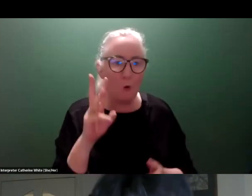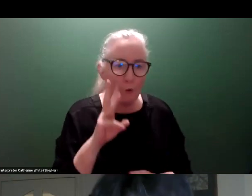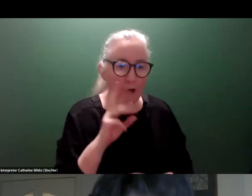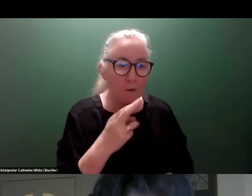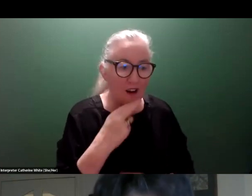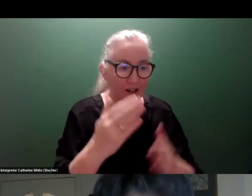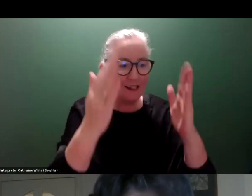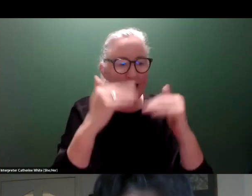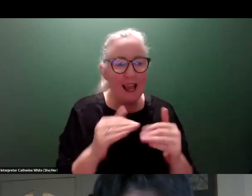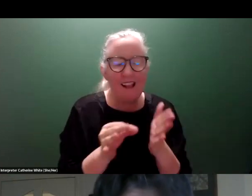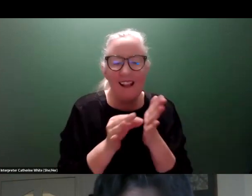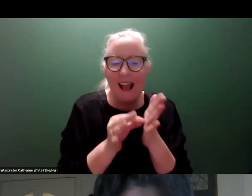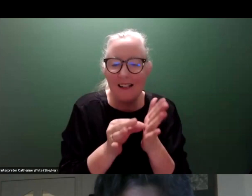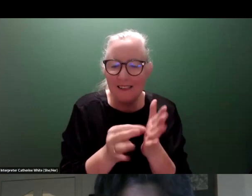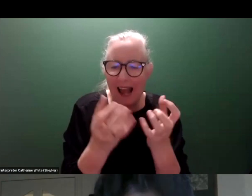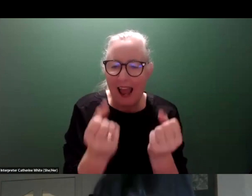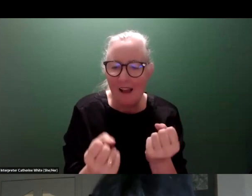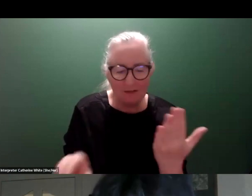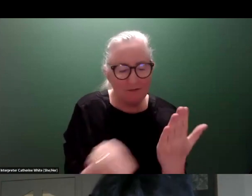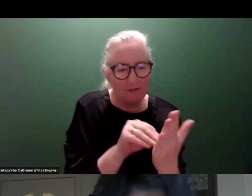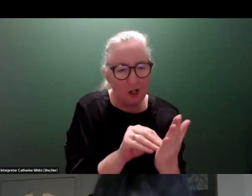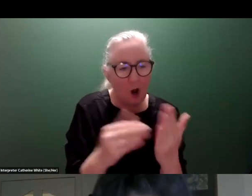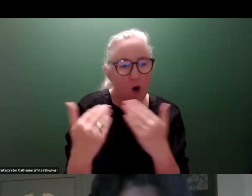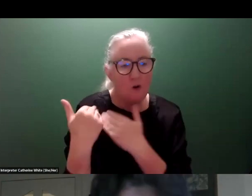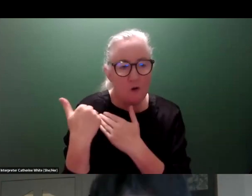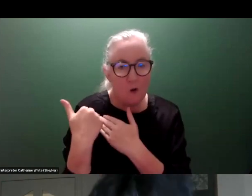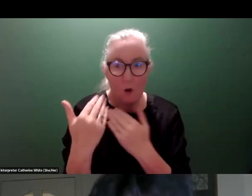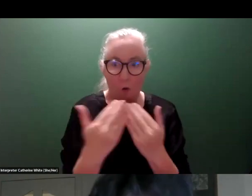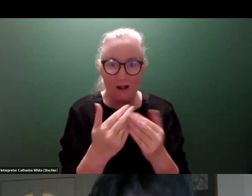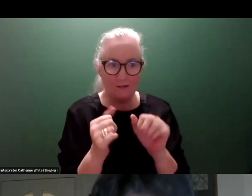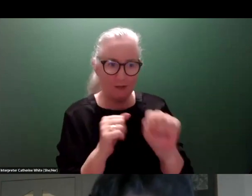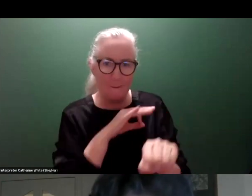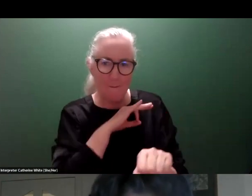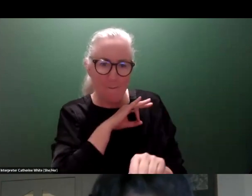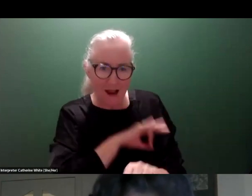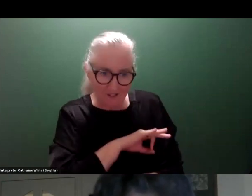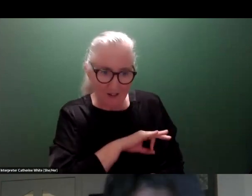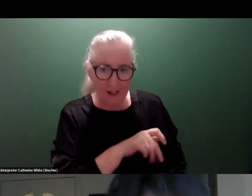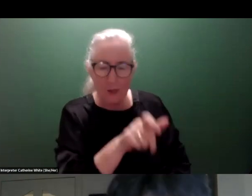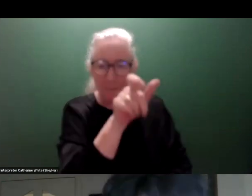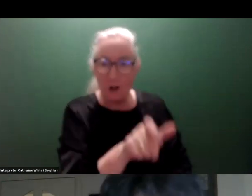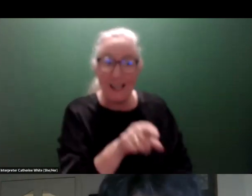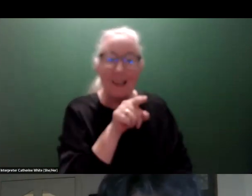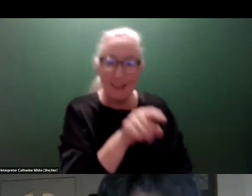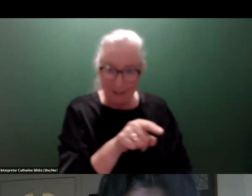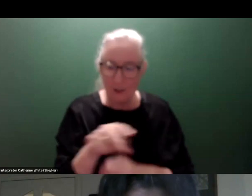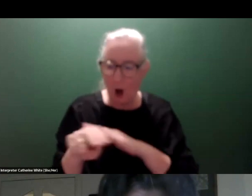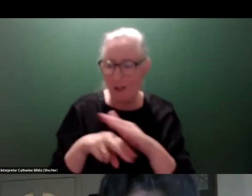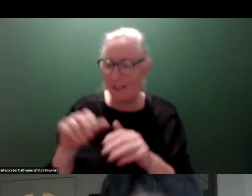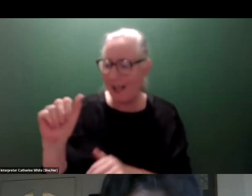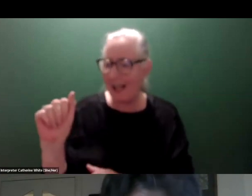Guidance is also provided on the role of benefit to the person, and that's also a requirement under the ADM